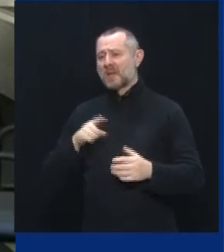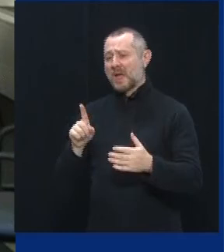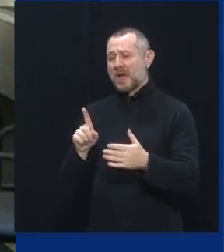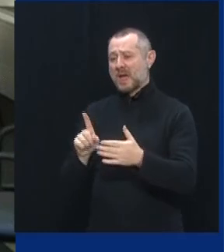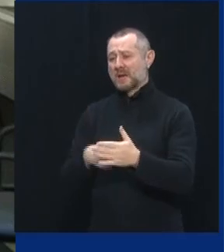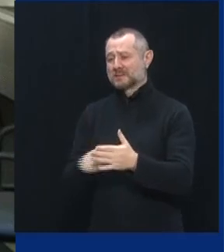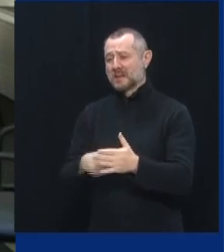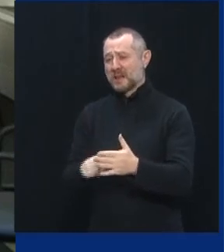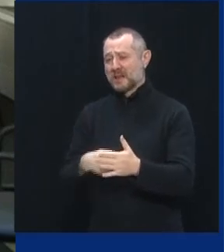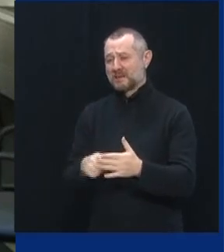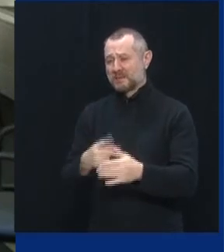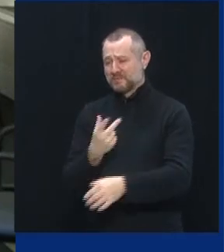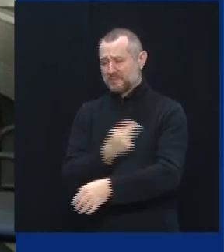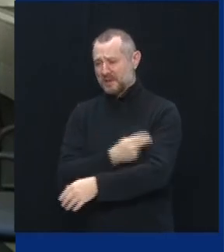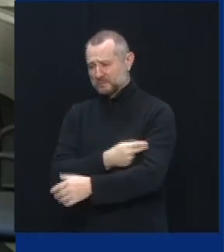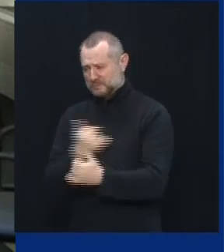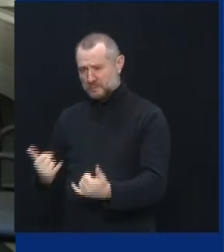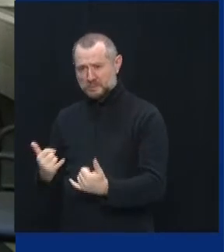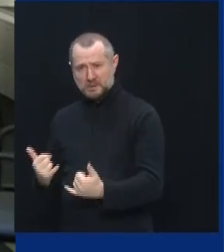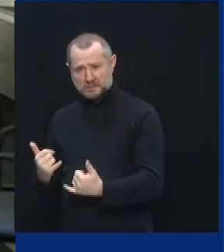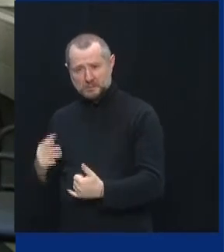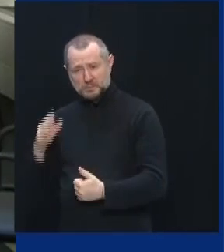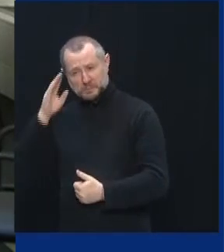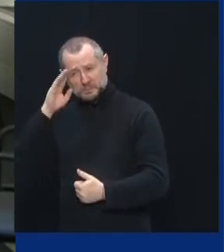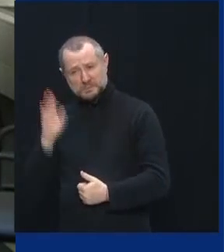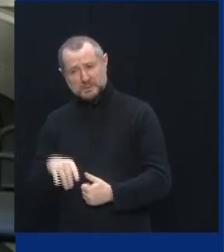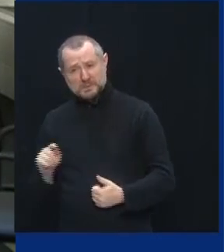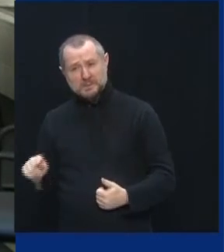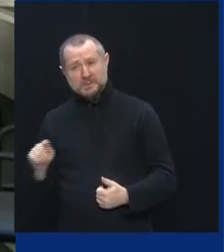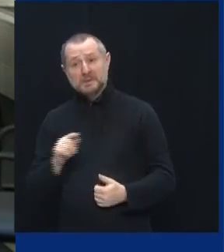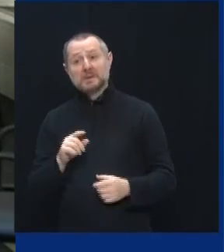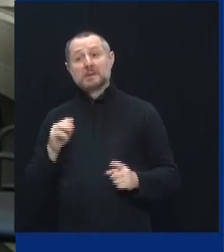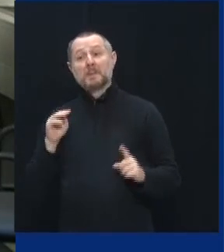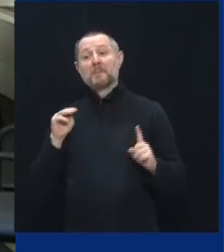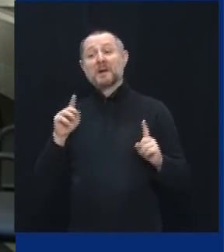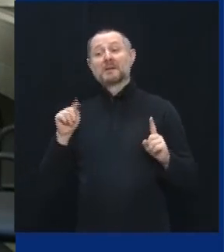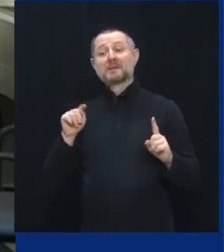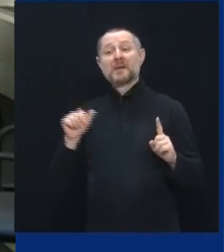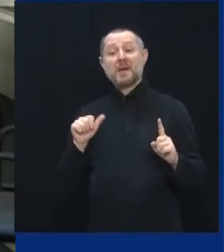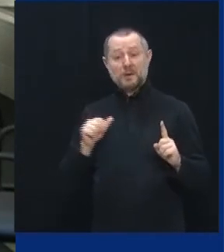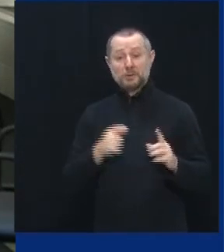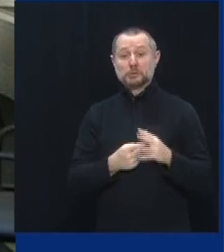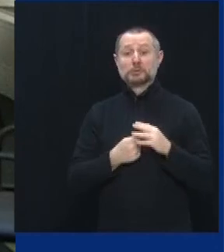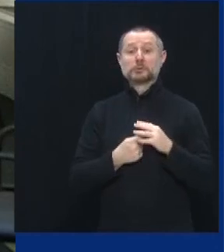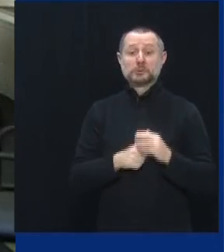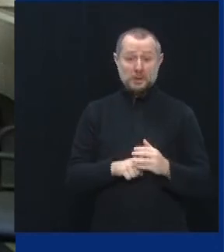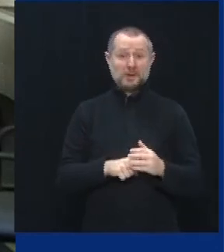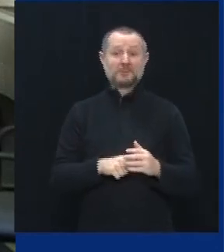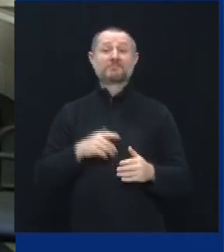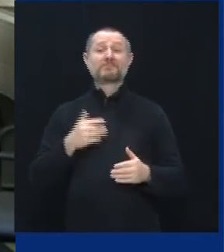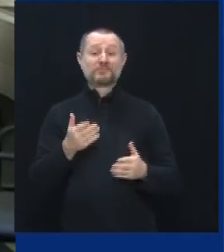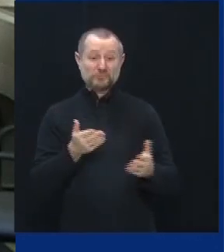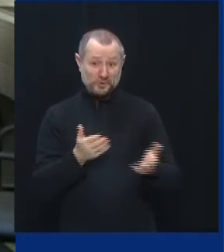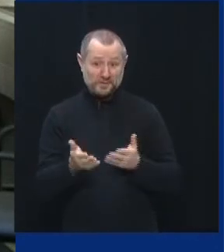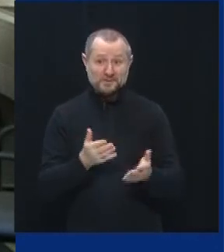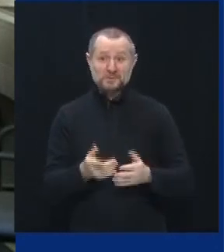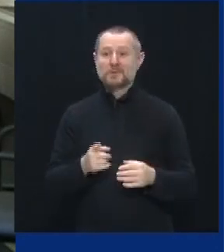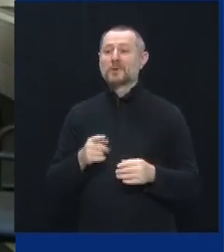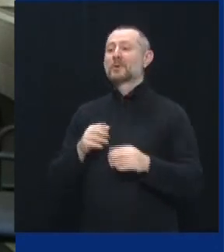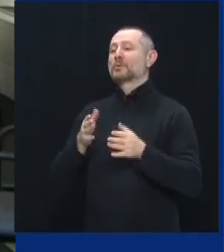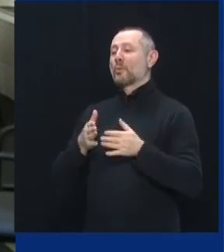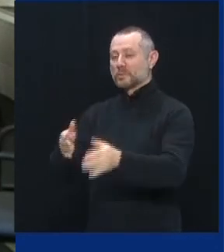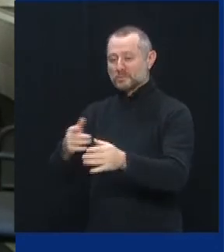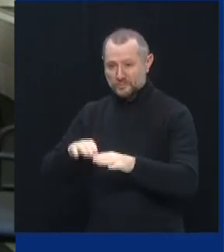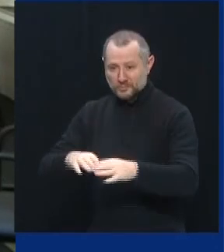today. Given that the MTA was able to get service started, the roads are clear, things are in much better shape today, was it a